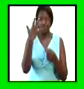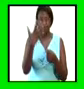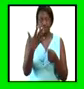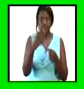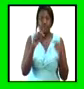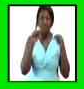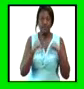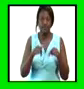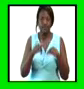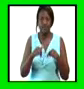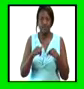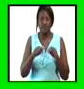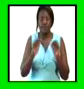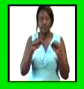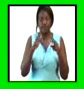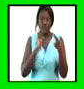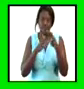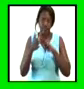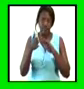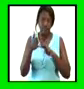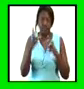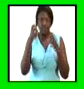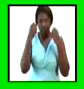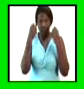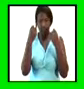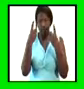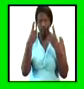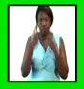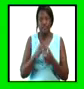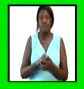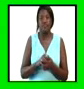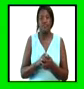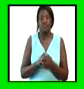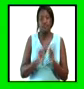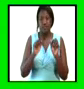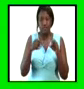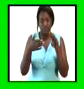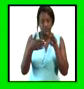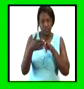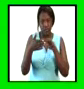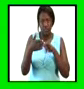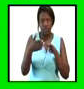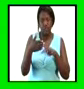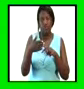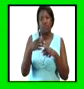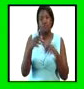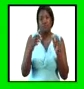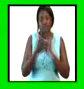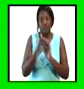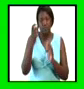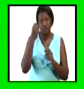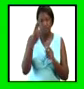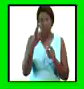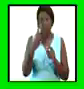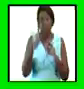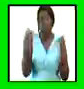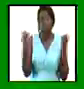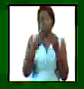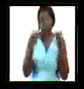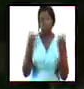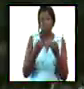focus on how to read with understanding. After watching this video, you should be able to read with understanding. Enjoy the program with